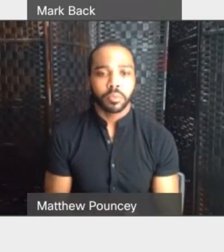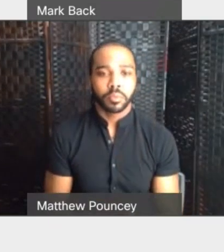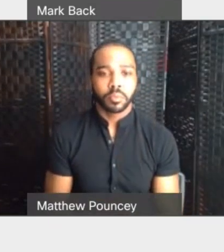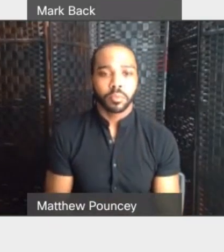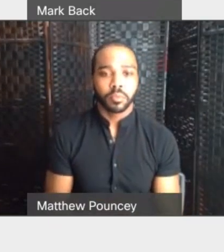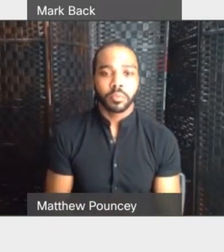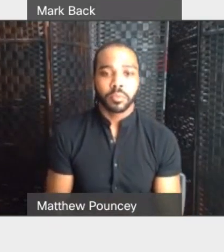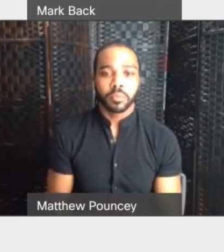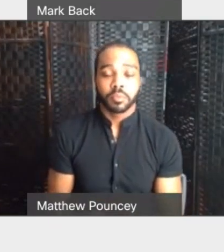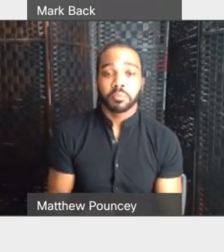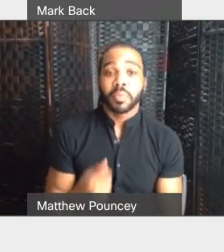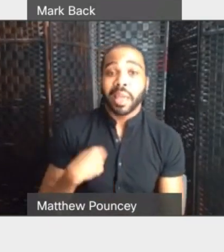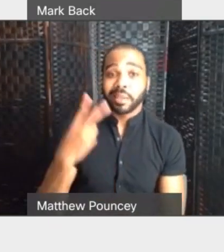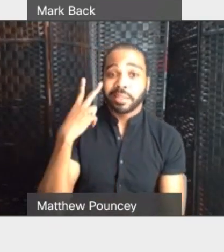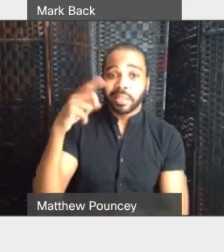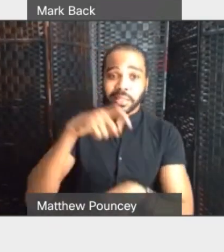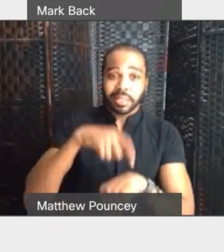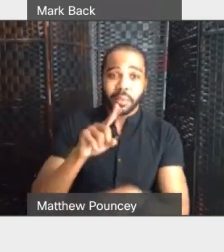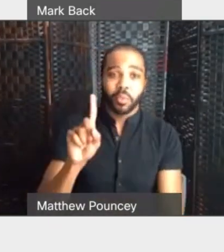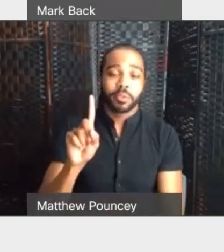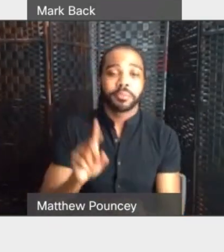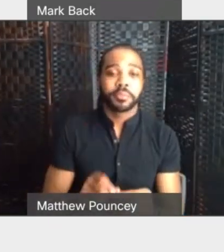I do see that it is 1 o'clock.